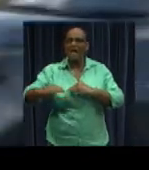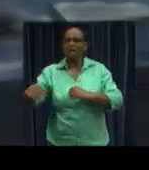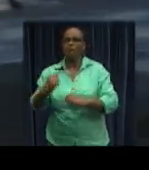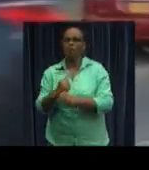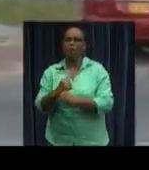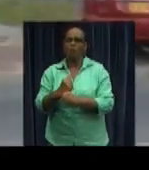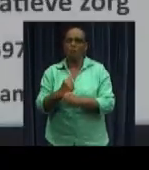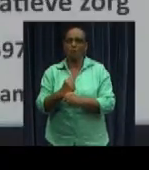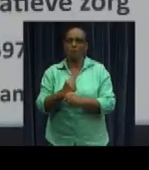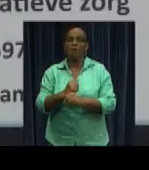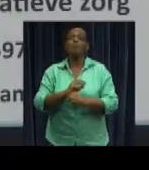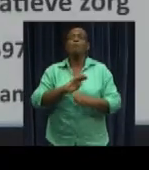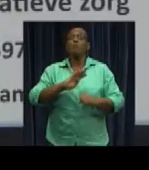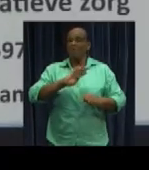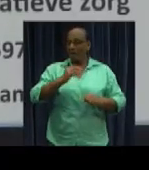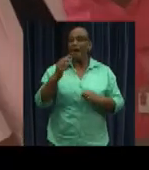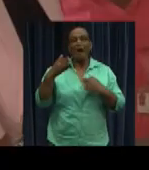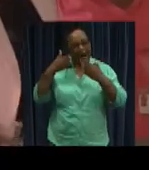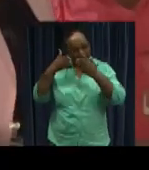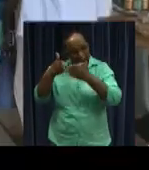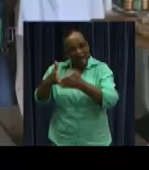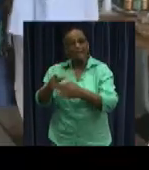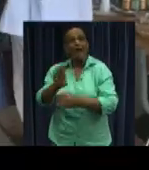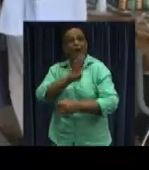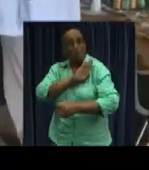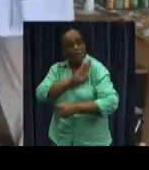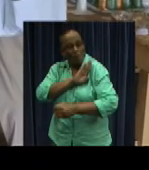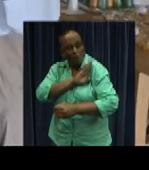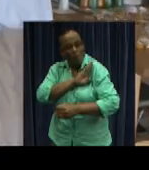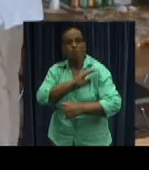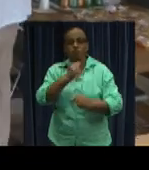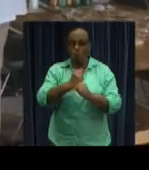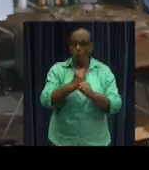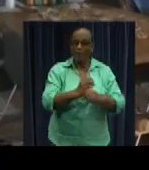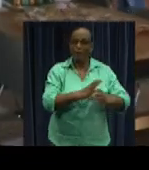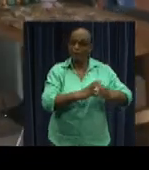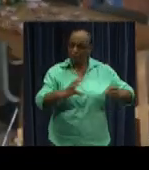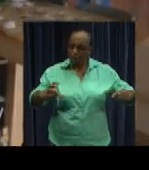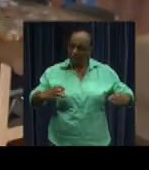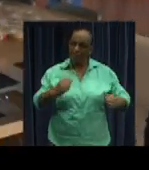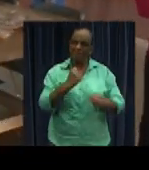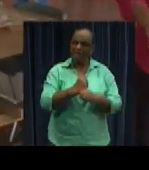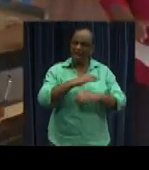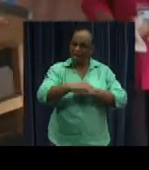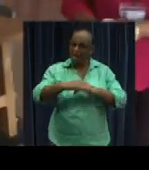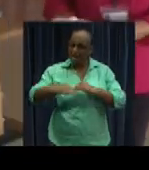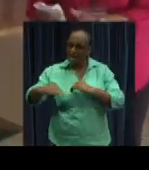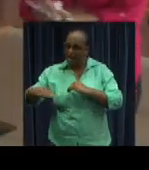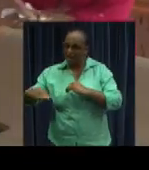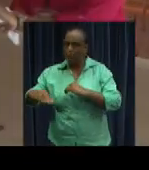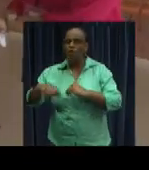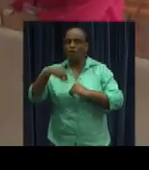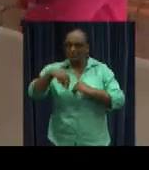are incurably ill and in an advanced stage of their disease.